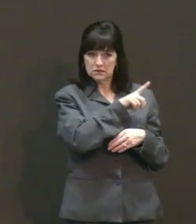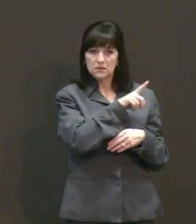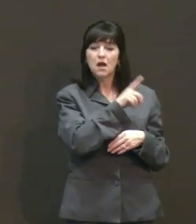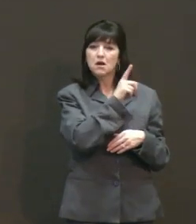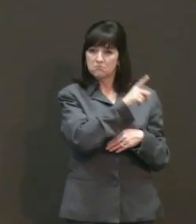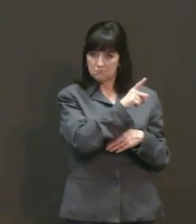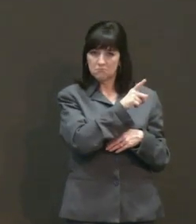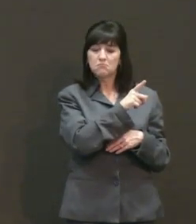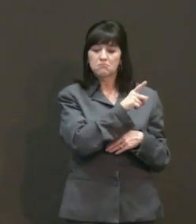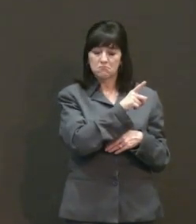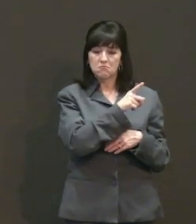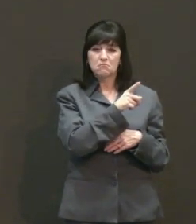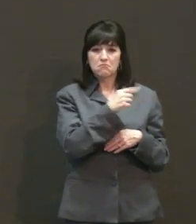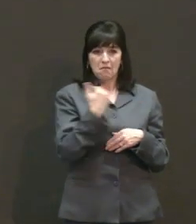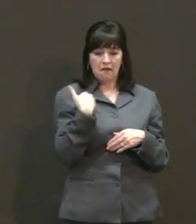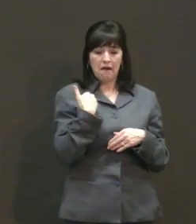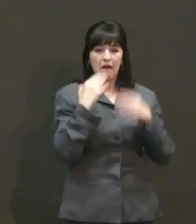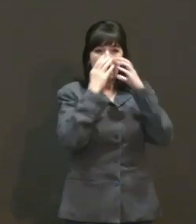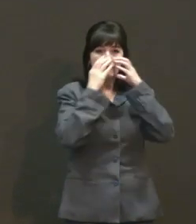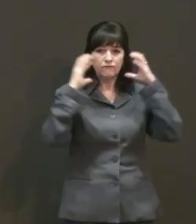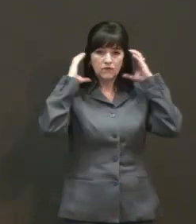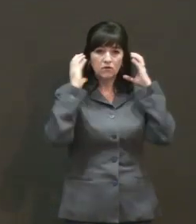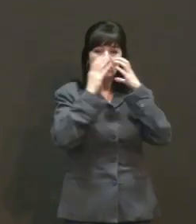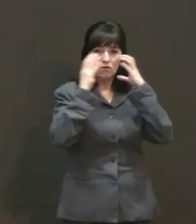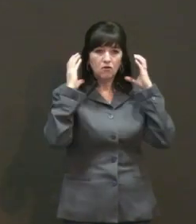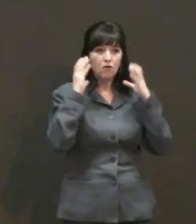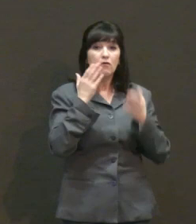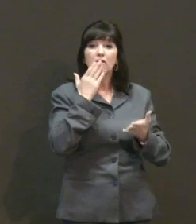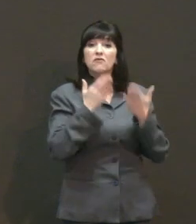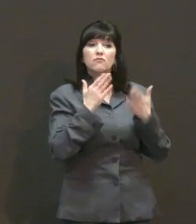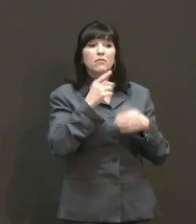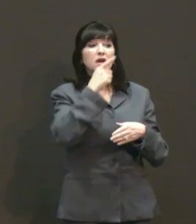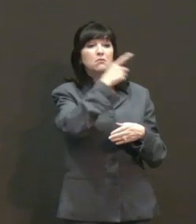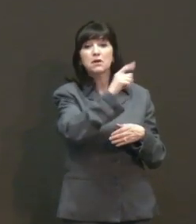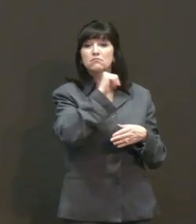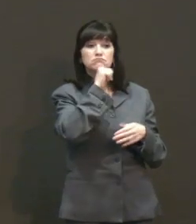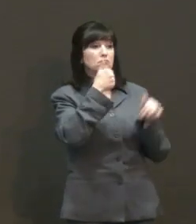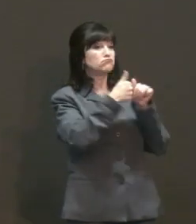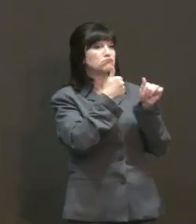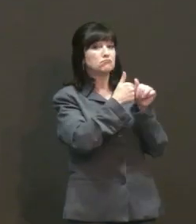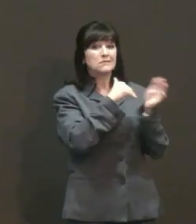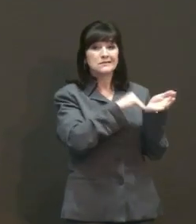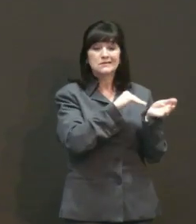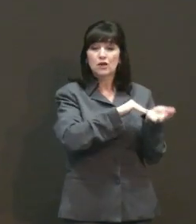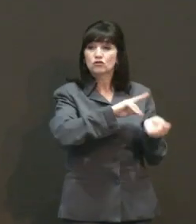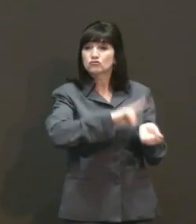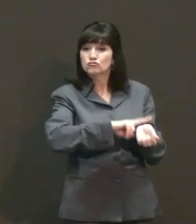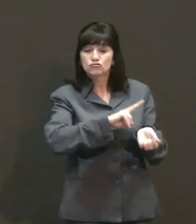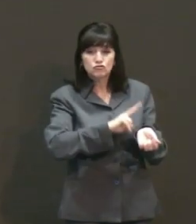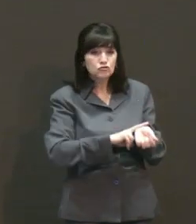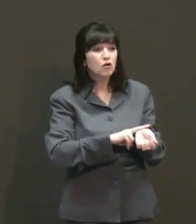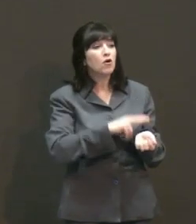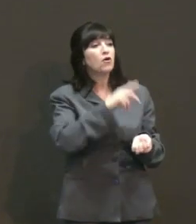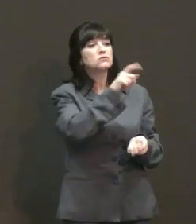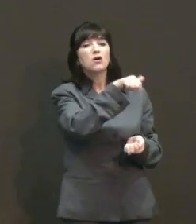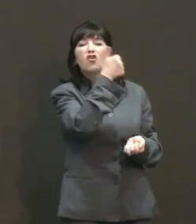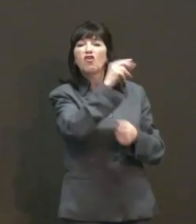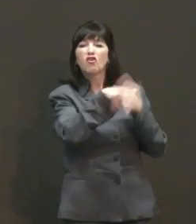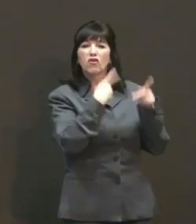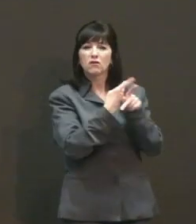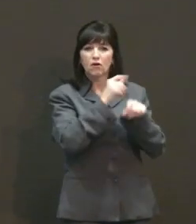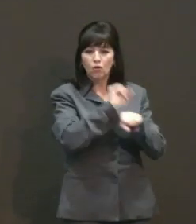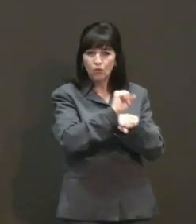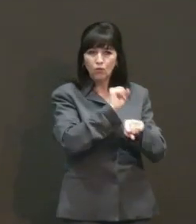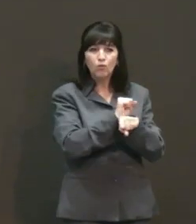more cloth face coverings, as well as in like childcare settings. Not for the children, it's especially